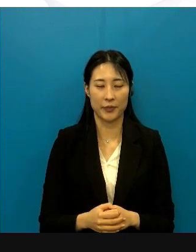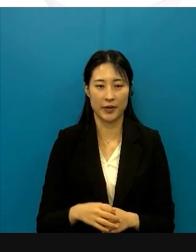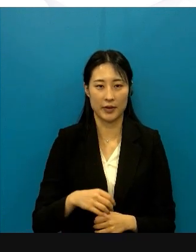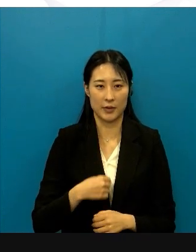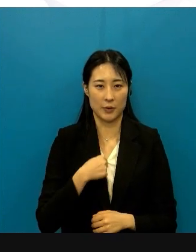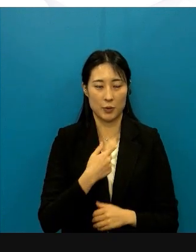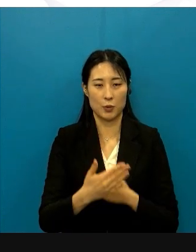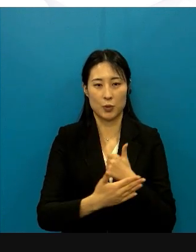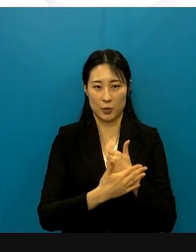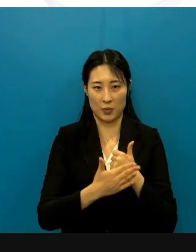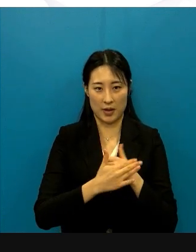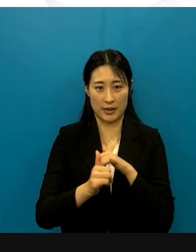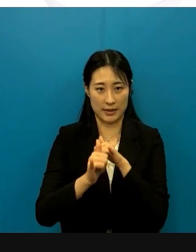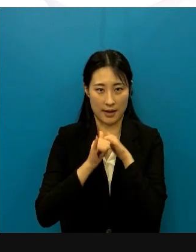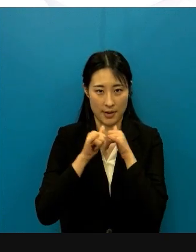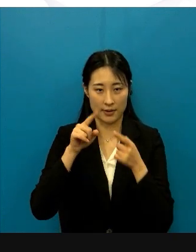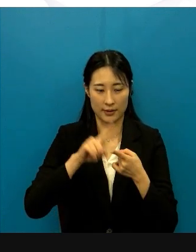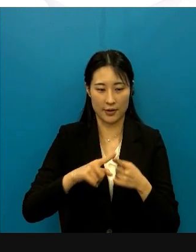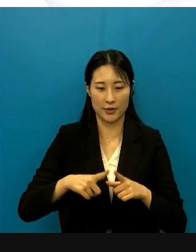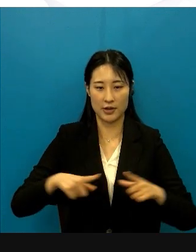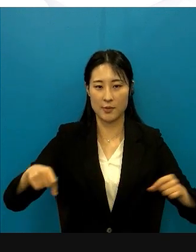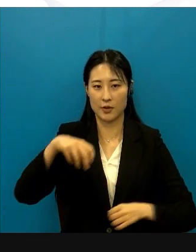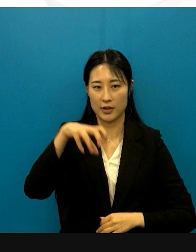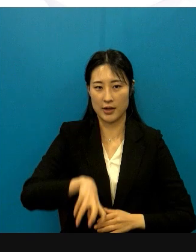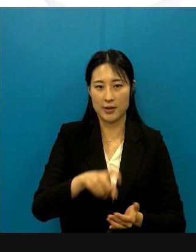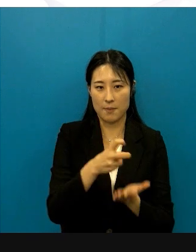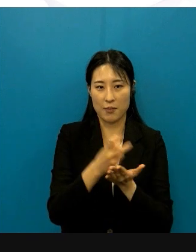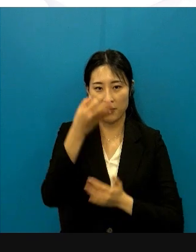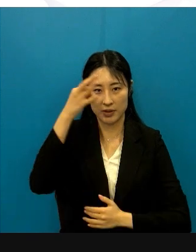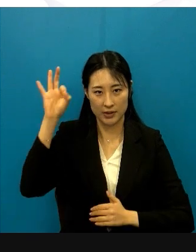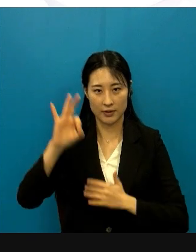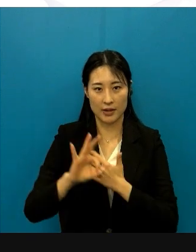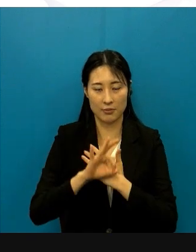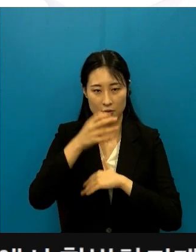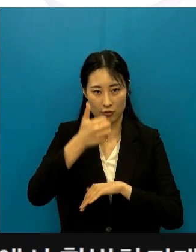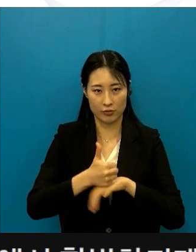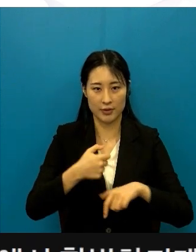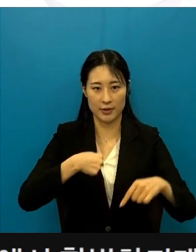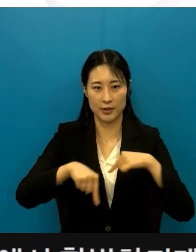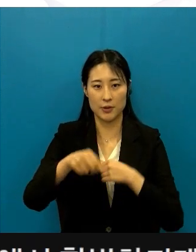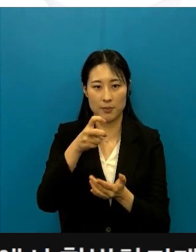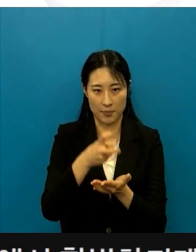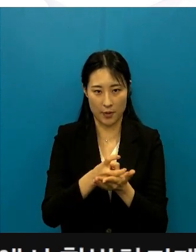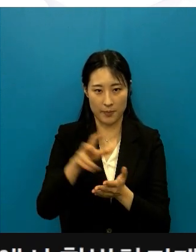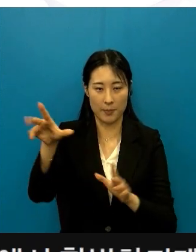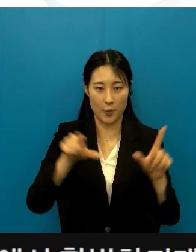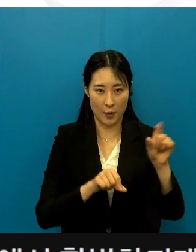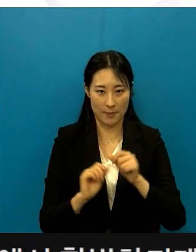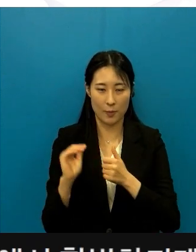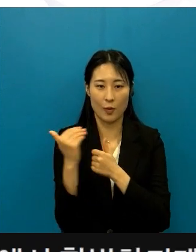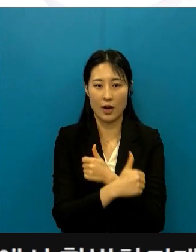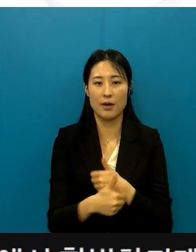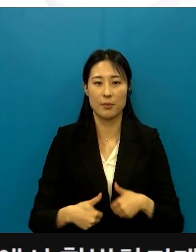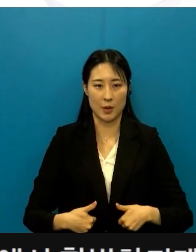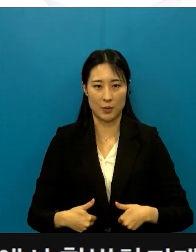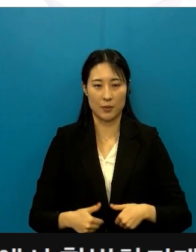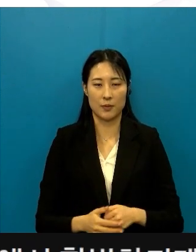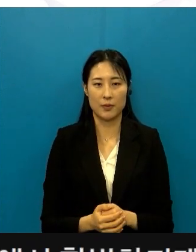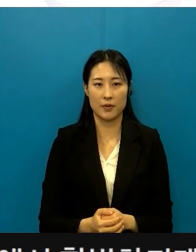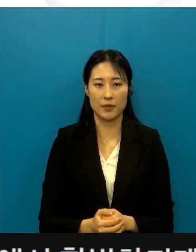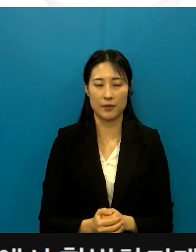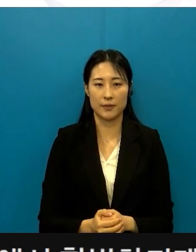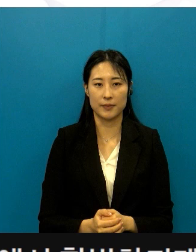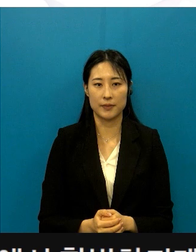social and legal system from a practical point of view. However, to